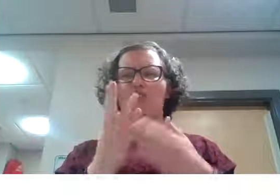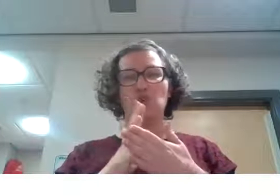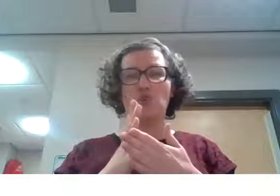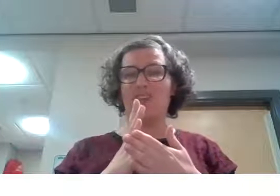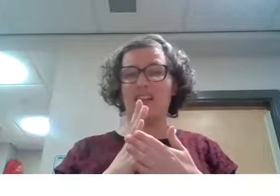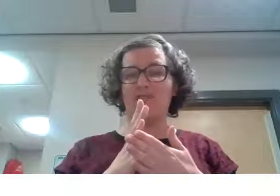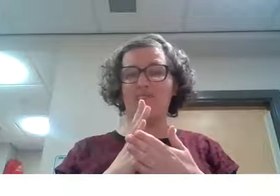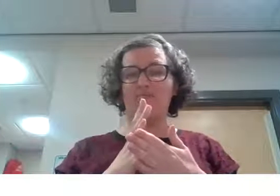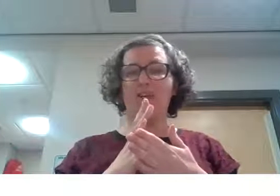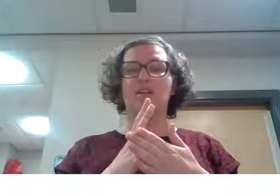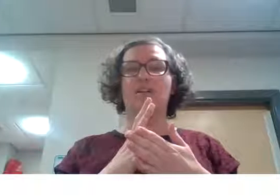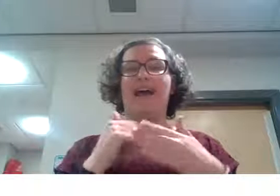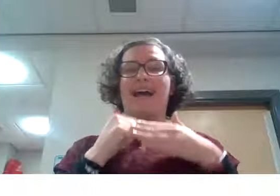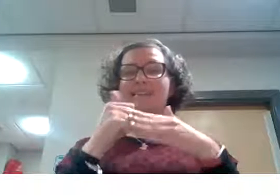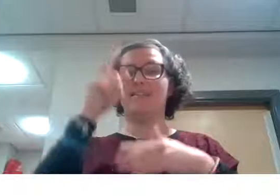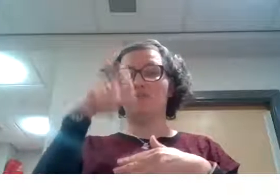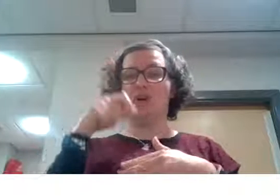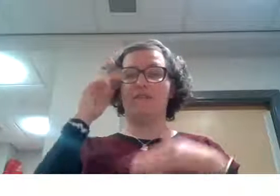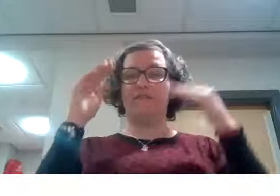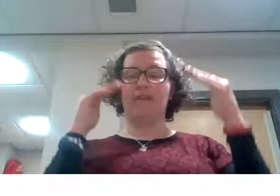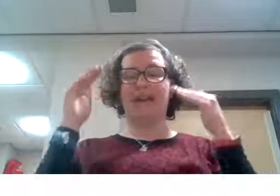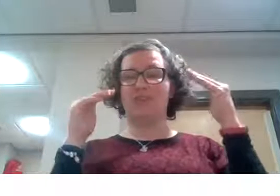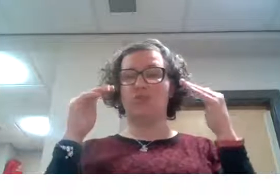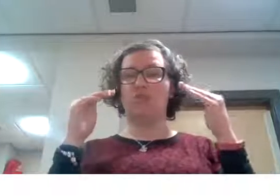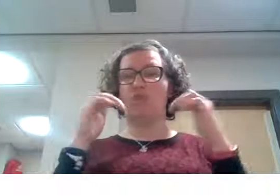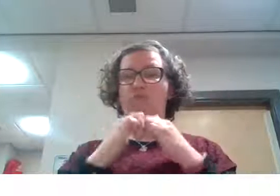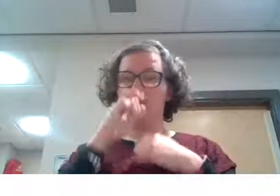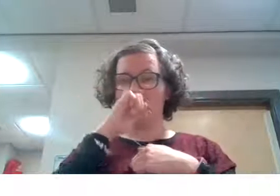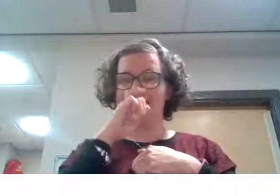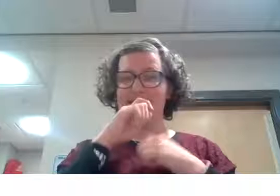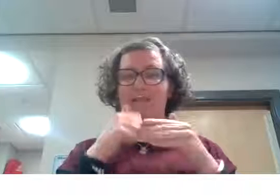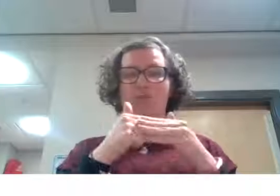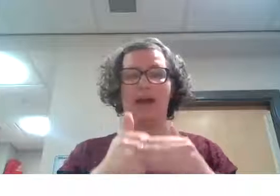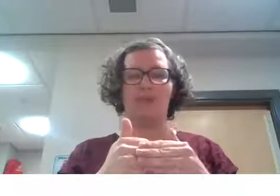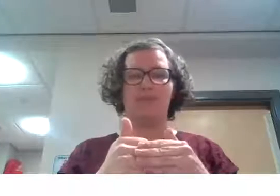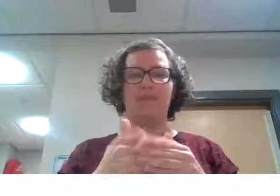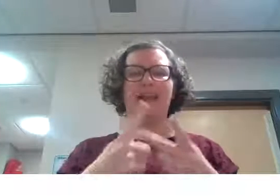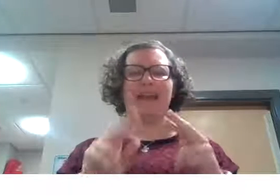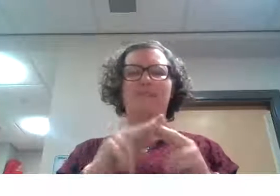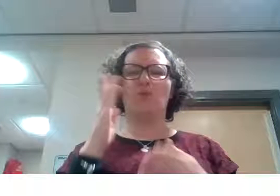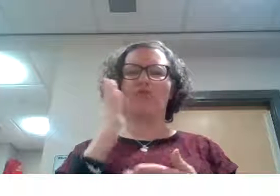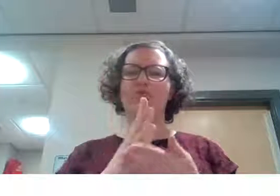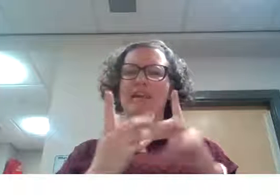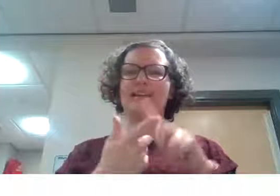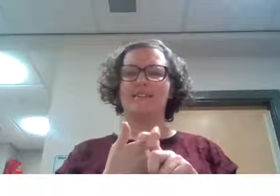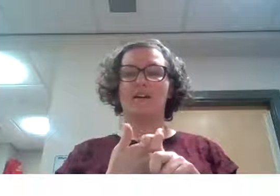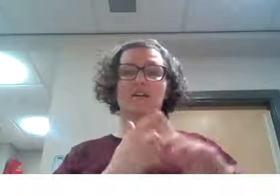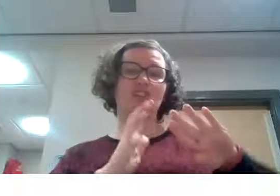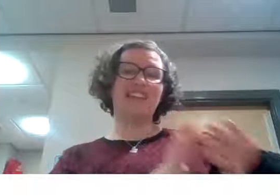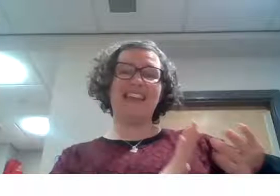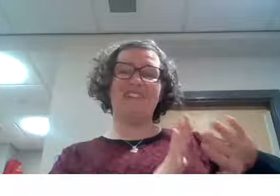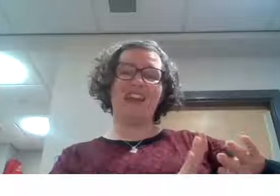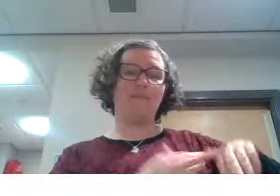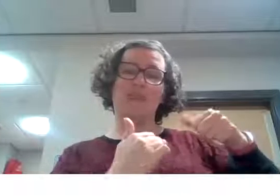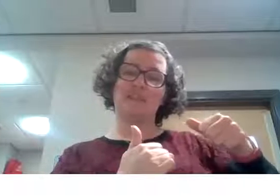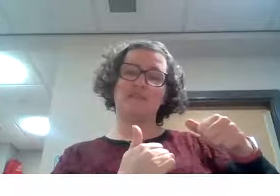you are not sure still, ask someone, an adult, brother or sister, for help. And if you are really stuck,